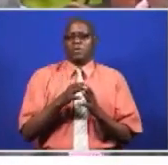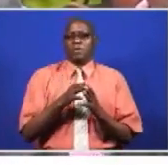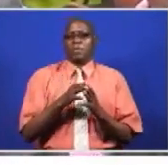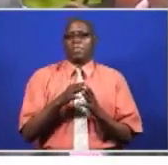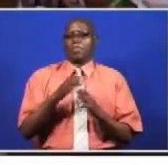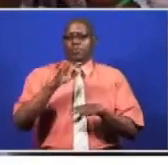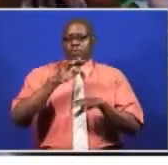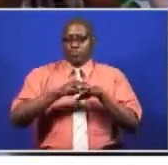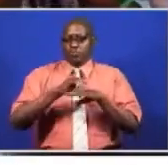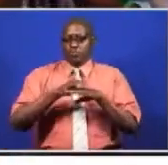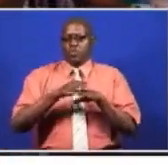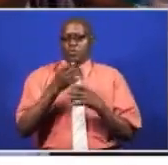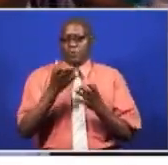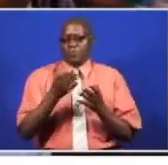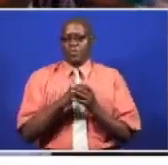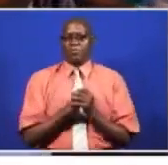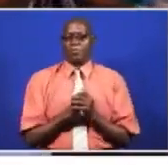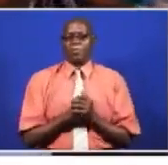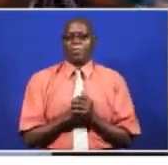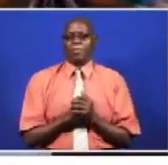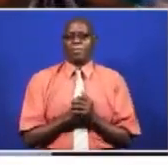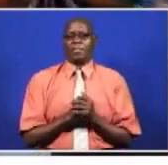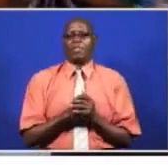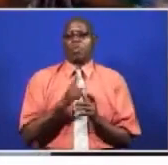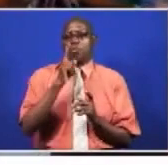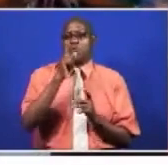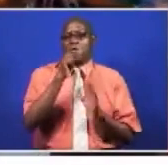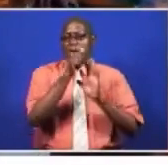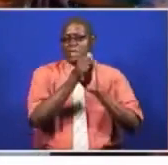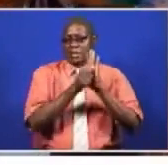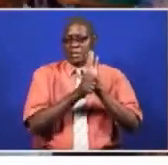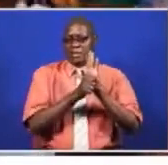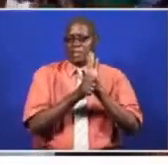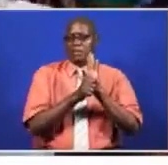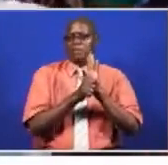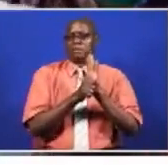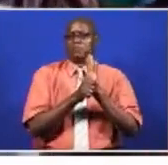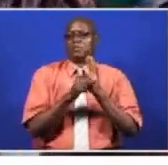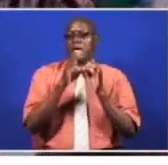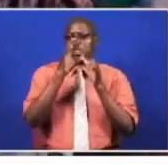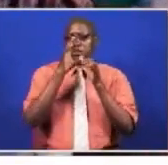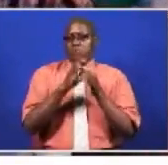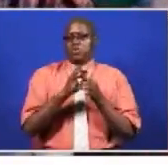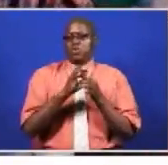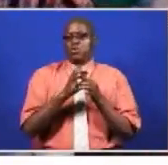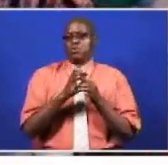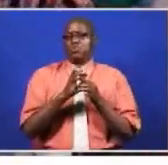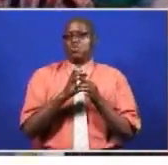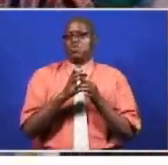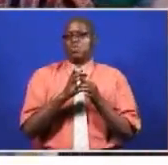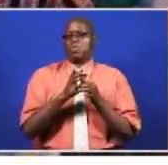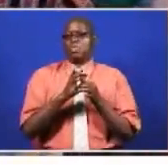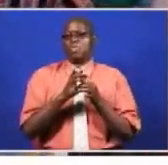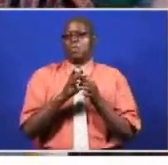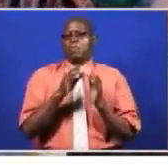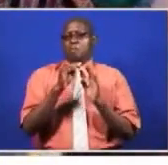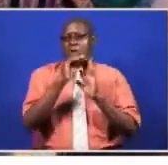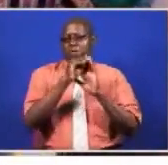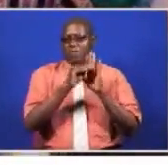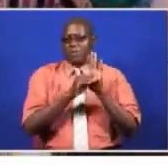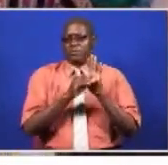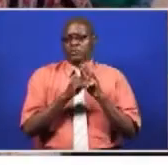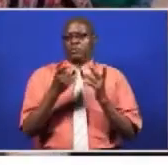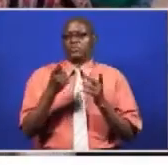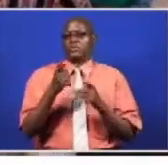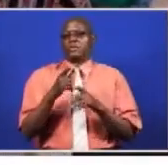excellence. One of the agenda outlined in the Azimio manifesto is Waste No Child, whose objective is to ensure that